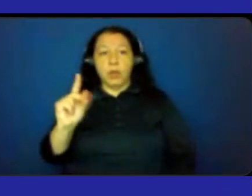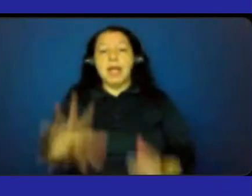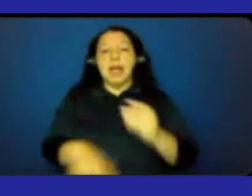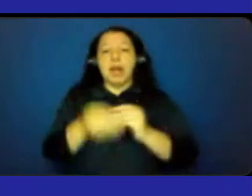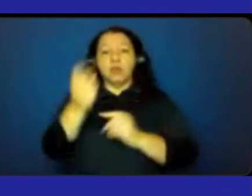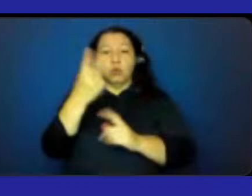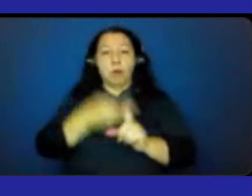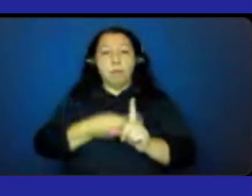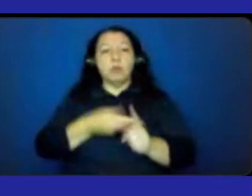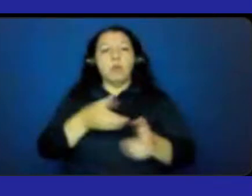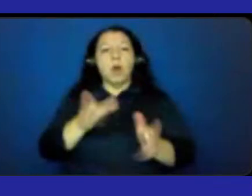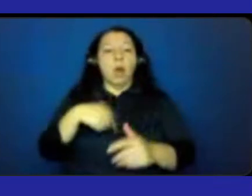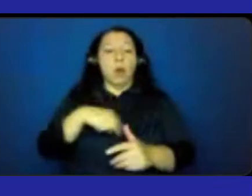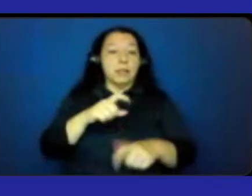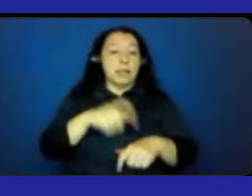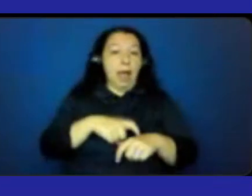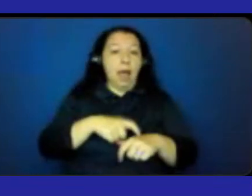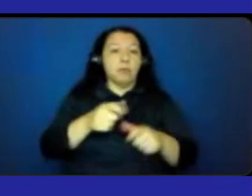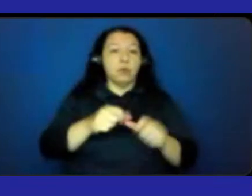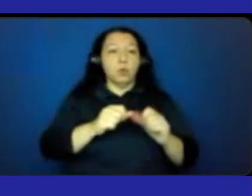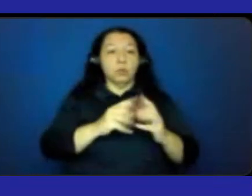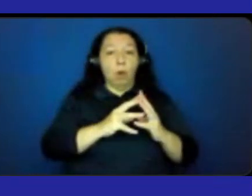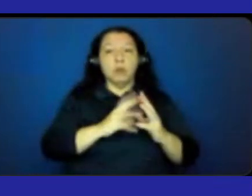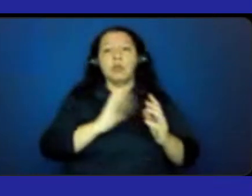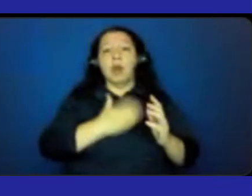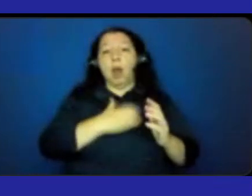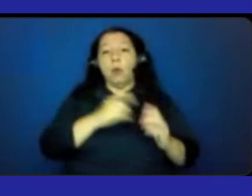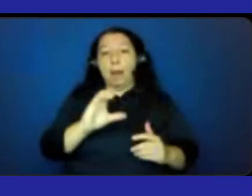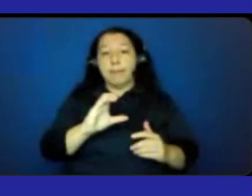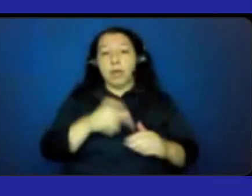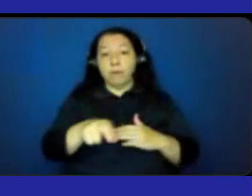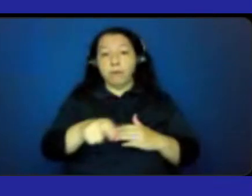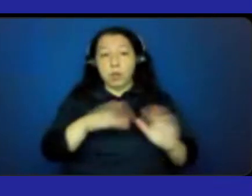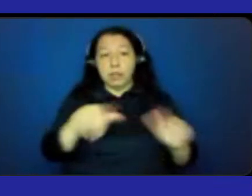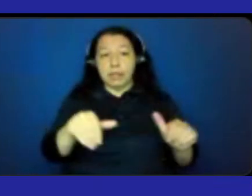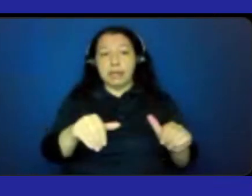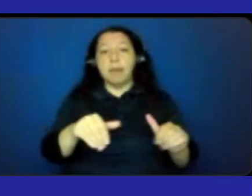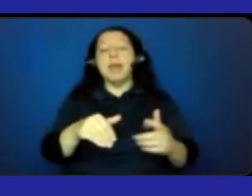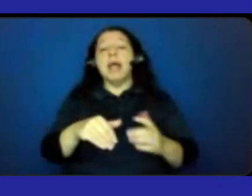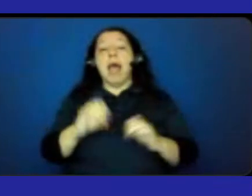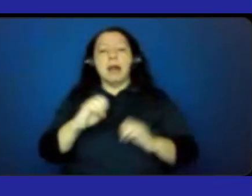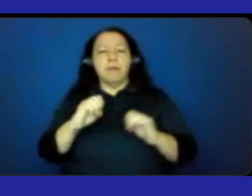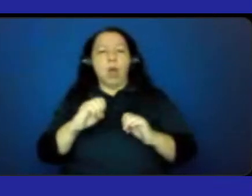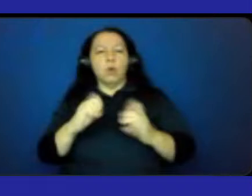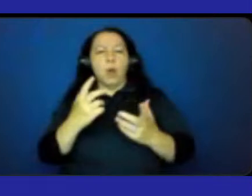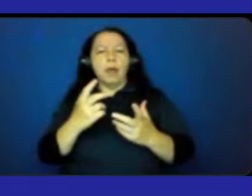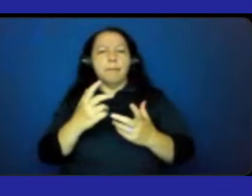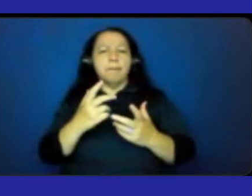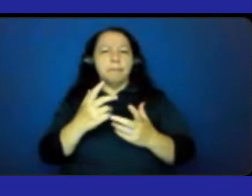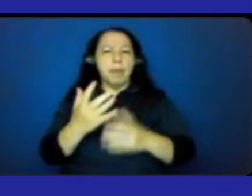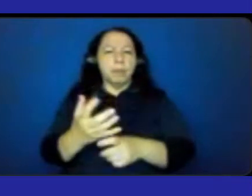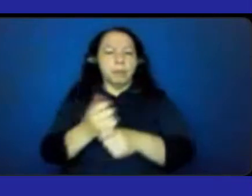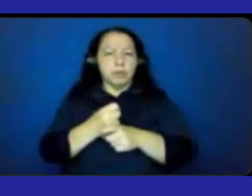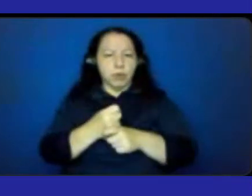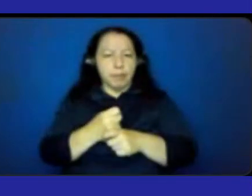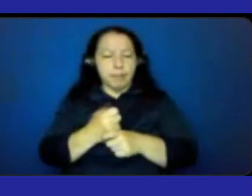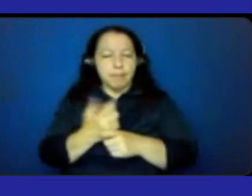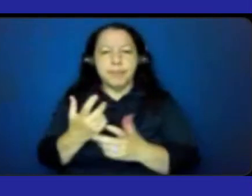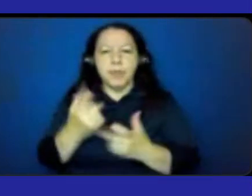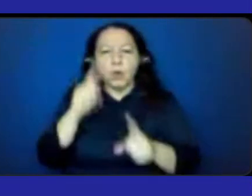Epic referral system and evaluate procurement of a future multi-year agreement to begin in September